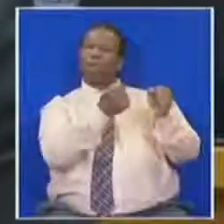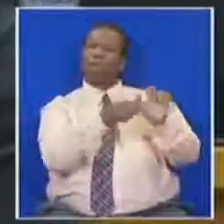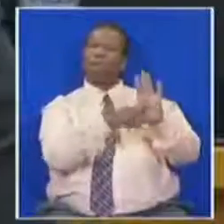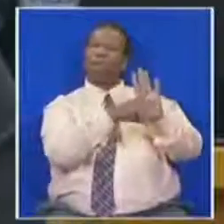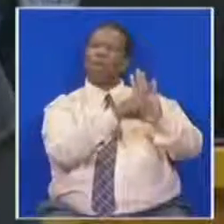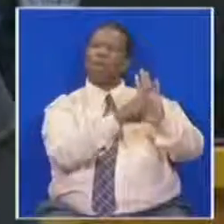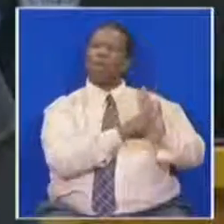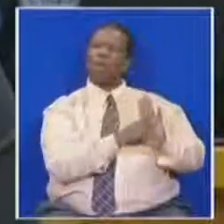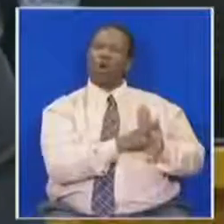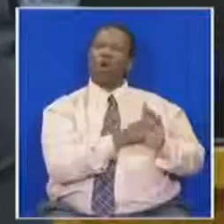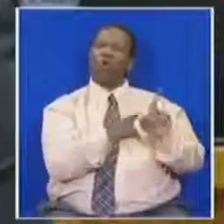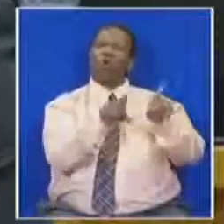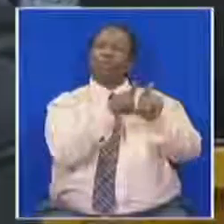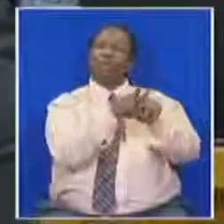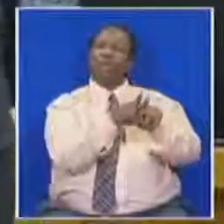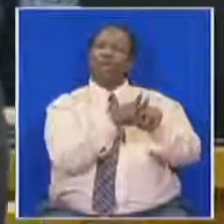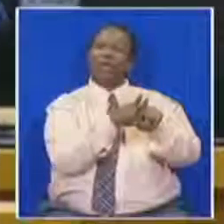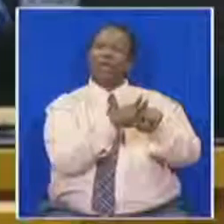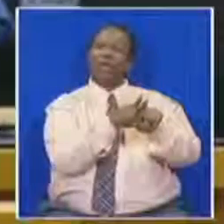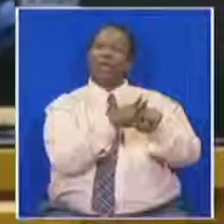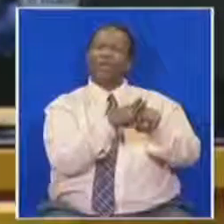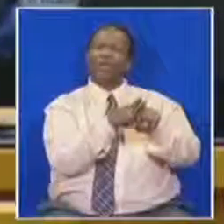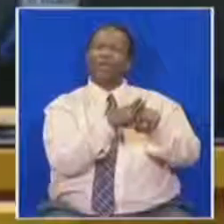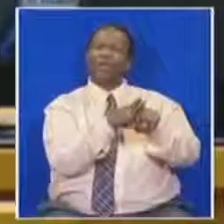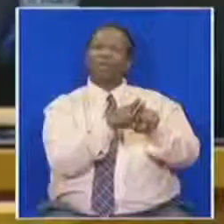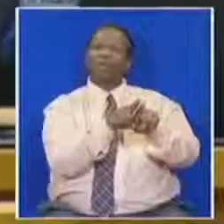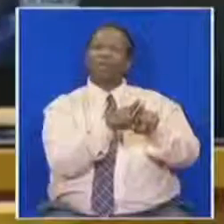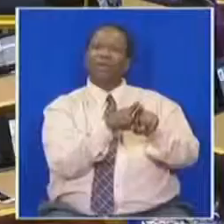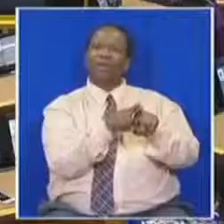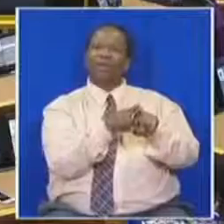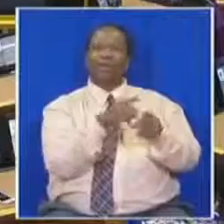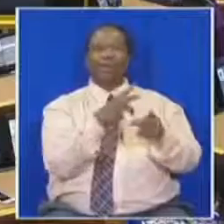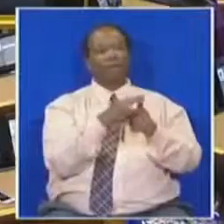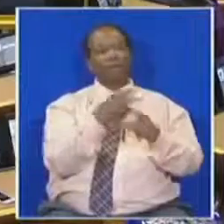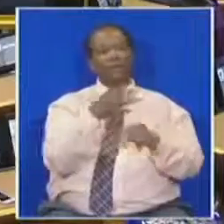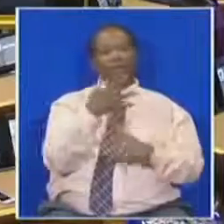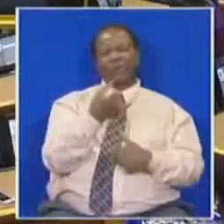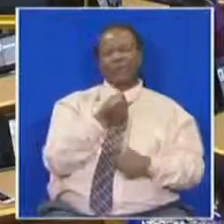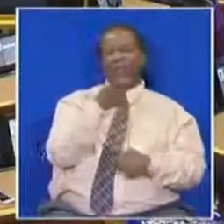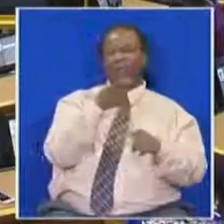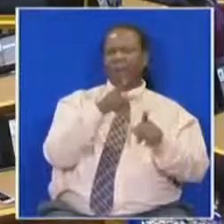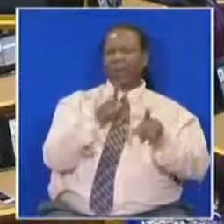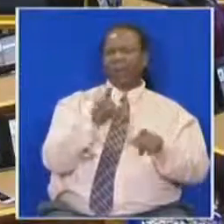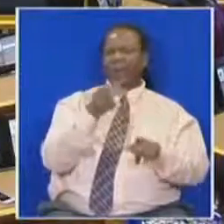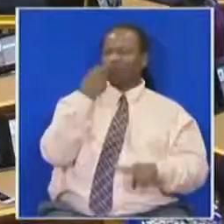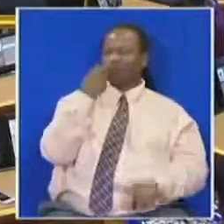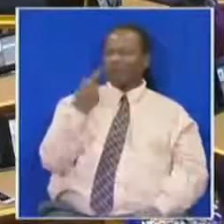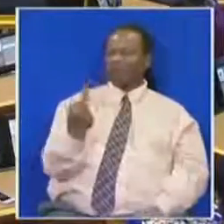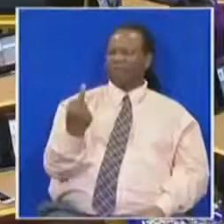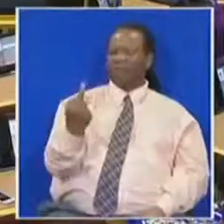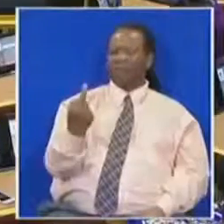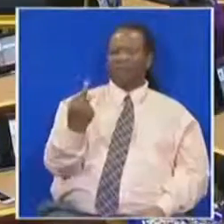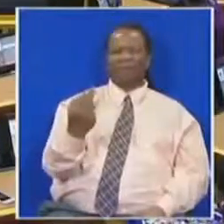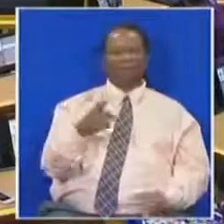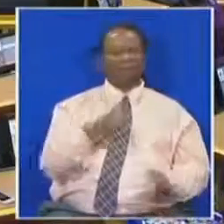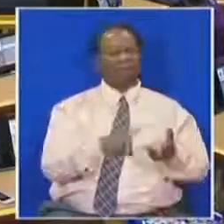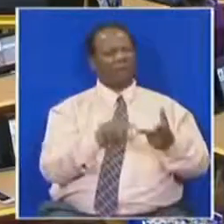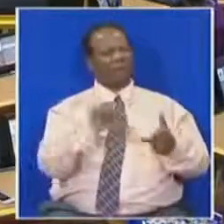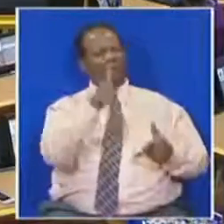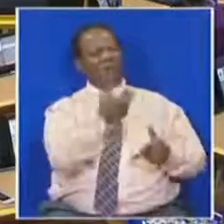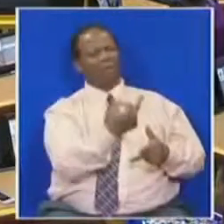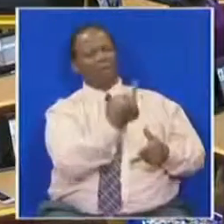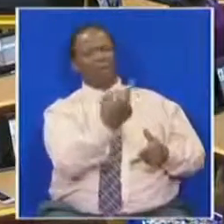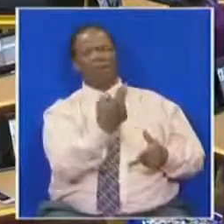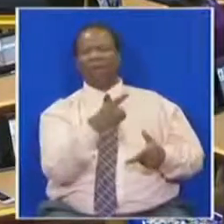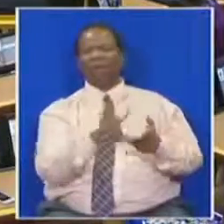On a point of order. Hey, no, fuck you, man. This is a complete disgrace. Those seats witnesses, order. No South African